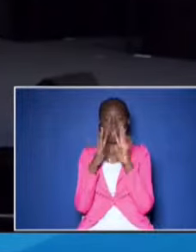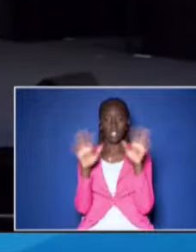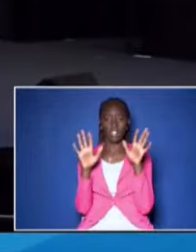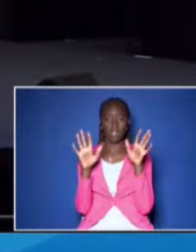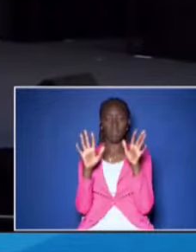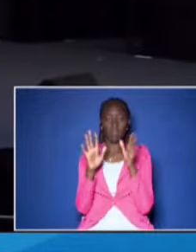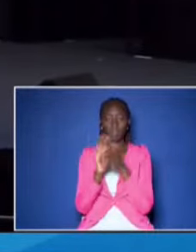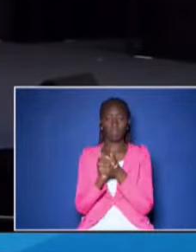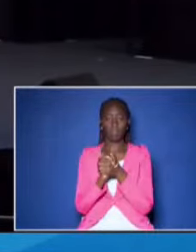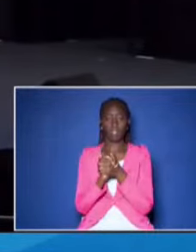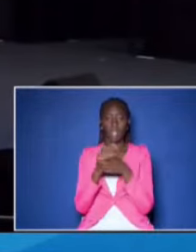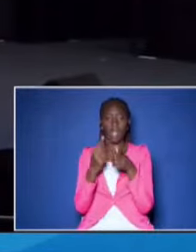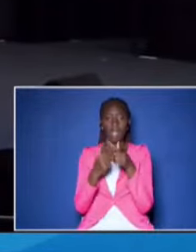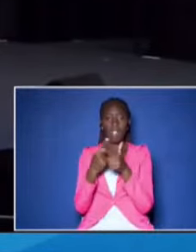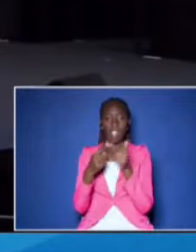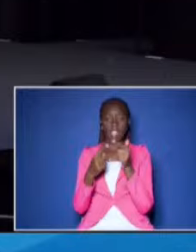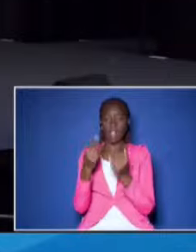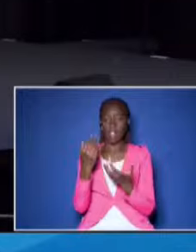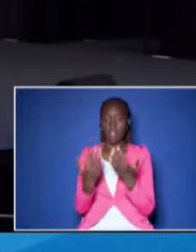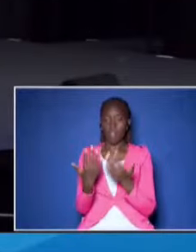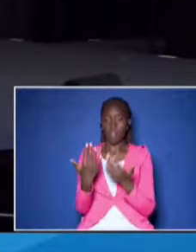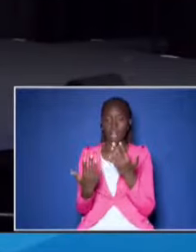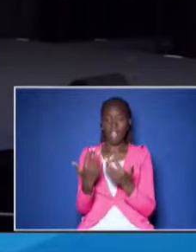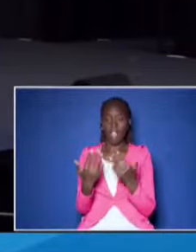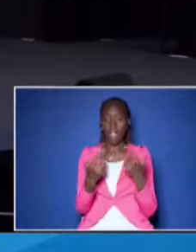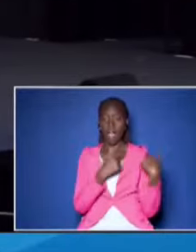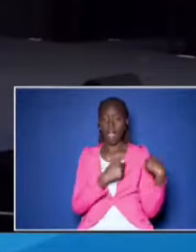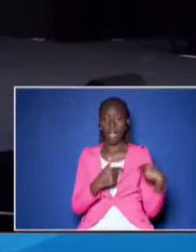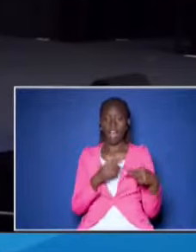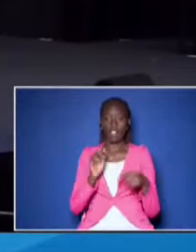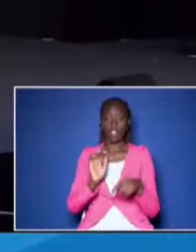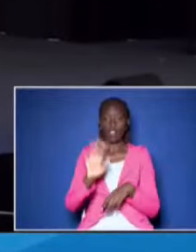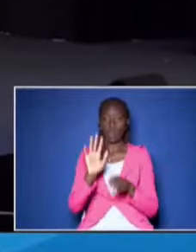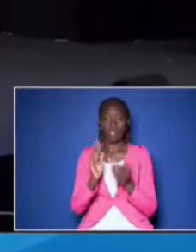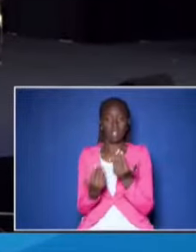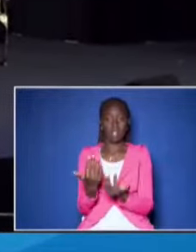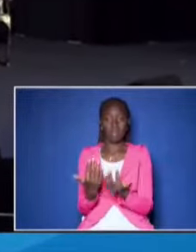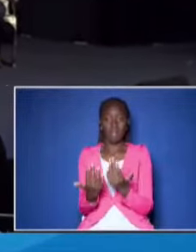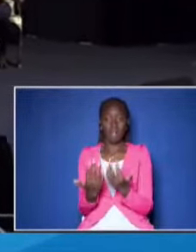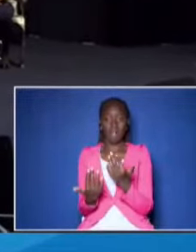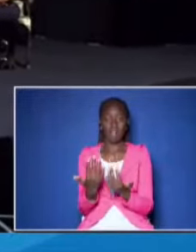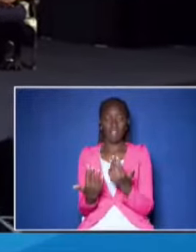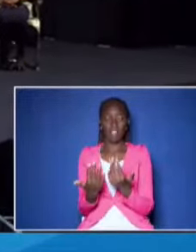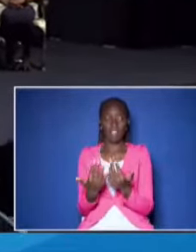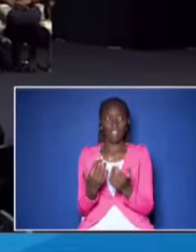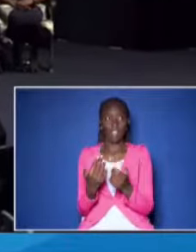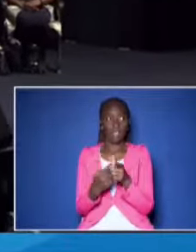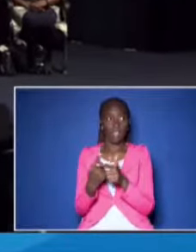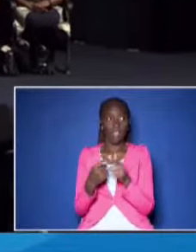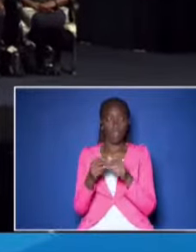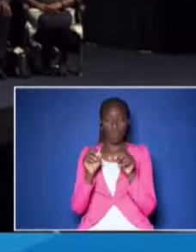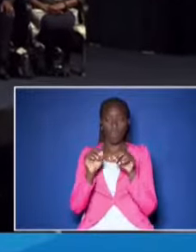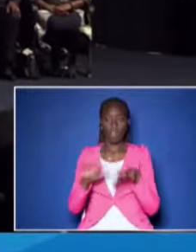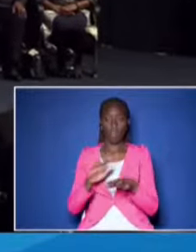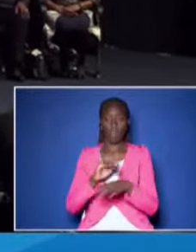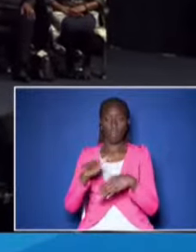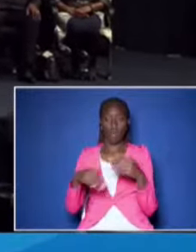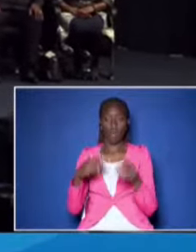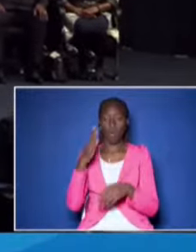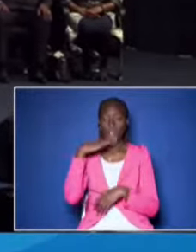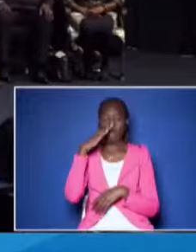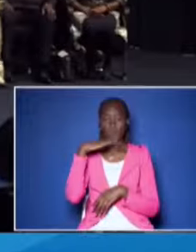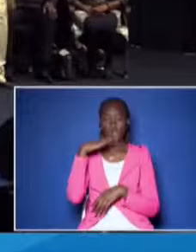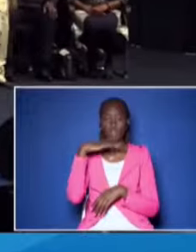down the fire will burn in your heart and remove all the pollution that